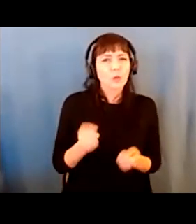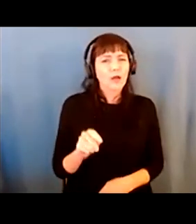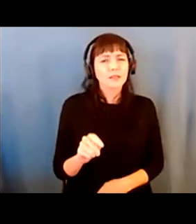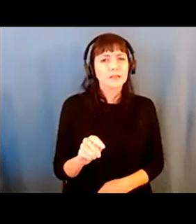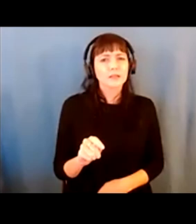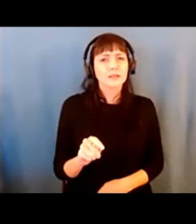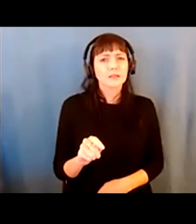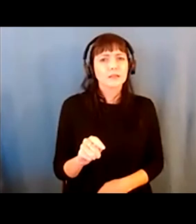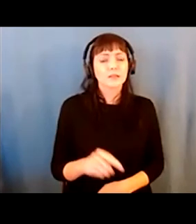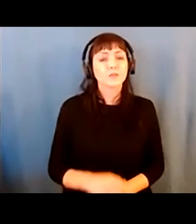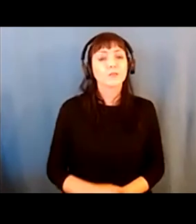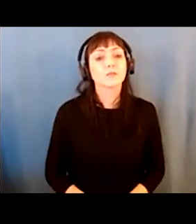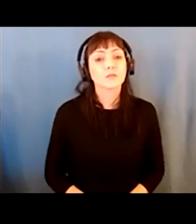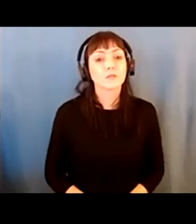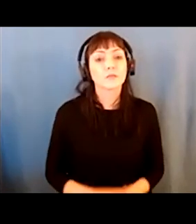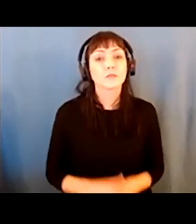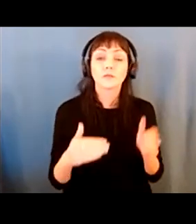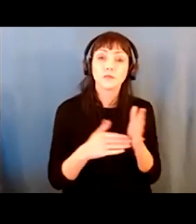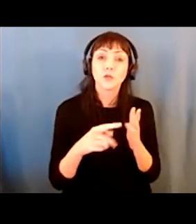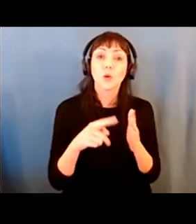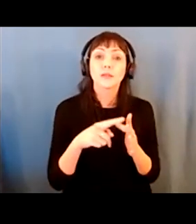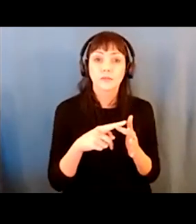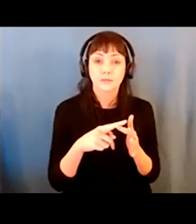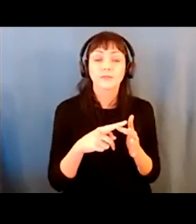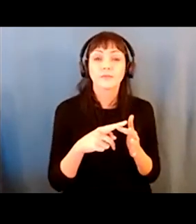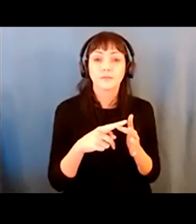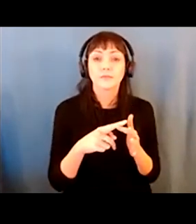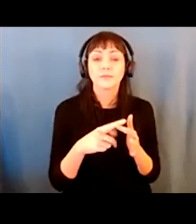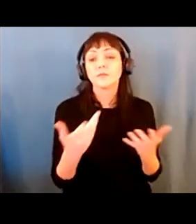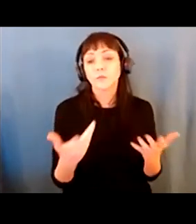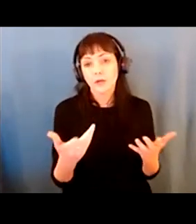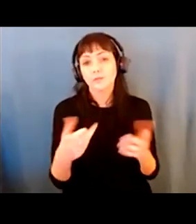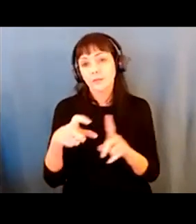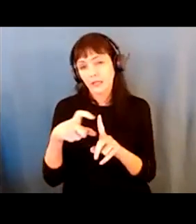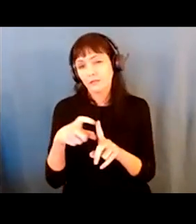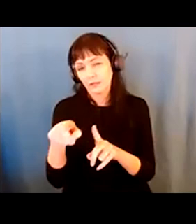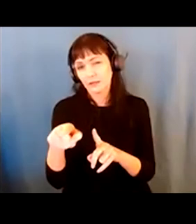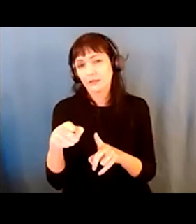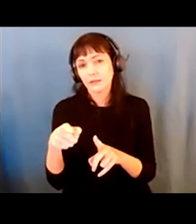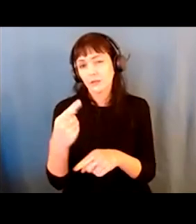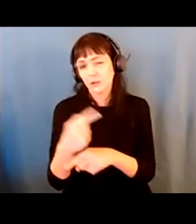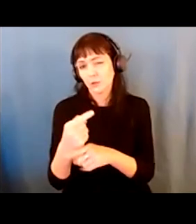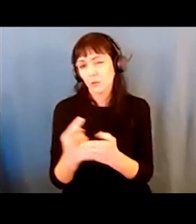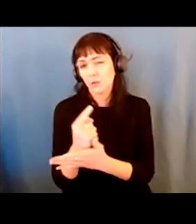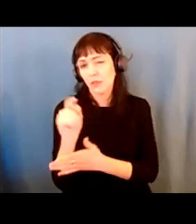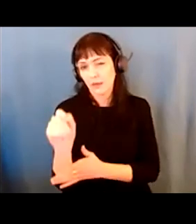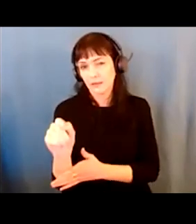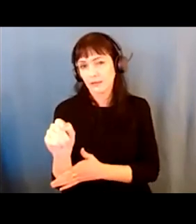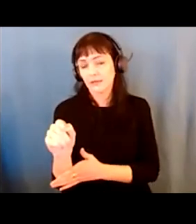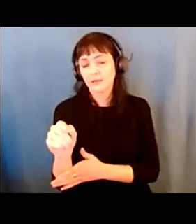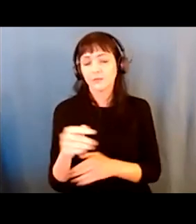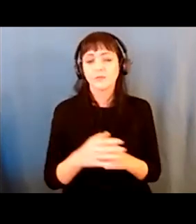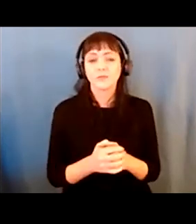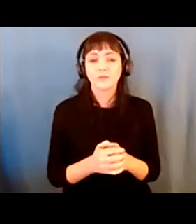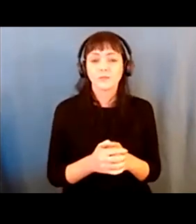Well, I suppose, I mean, David was talking about that. It's, you go on this journey,